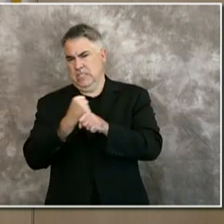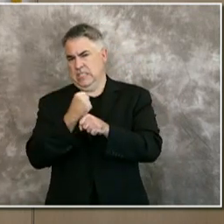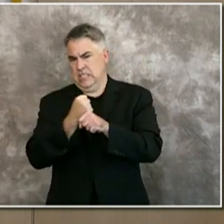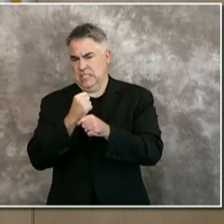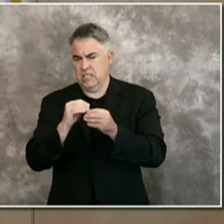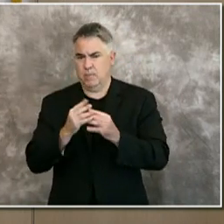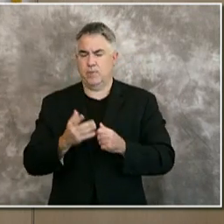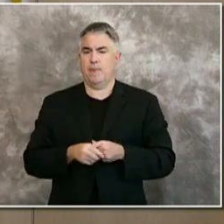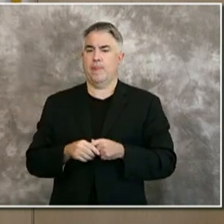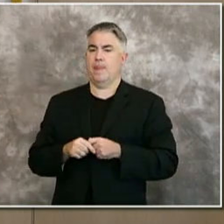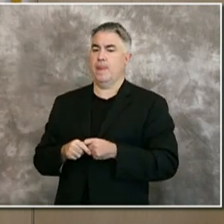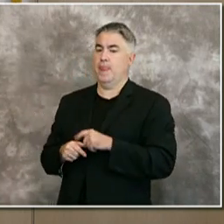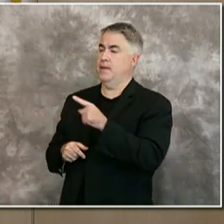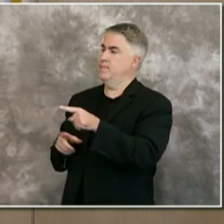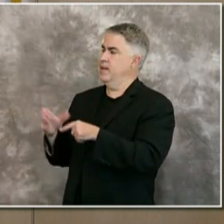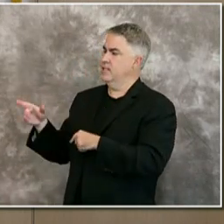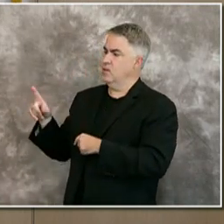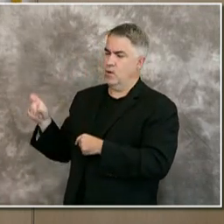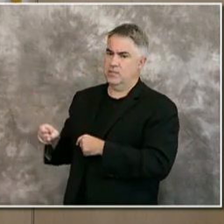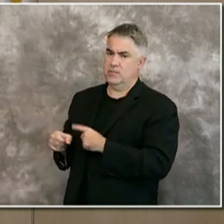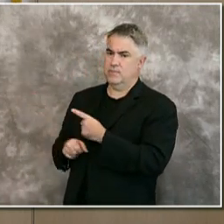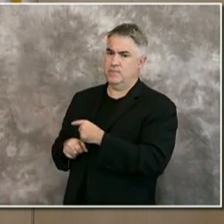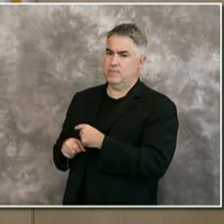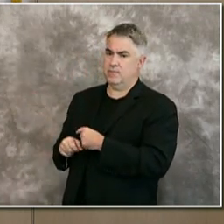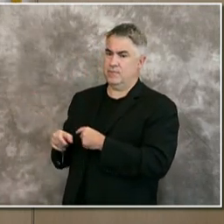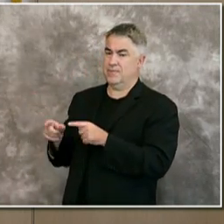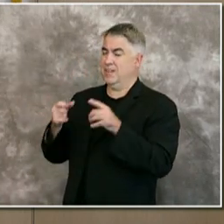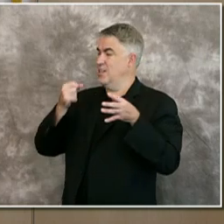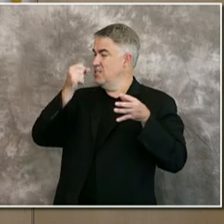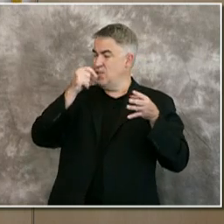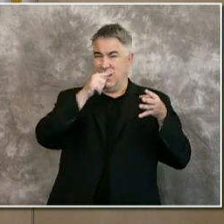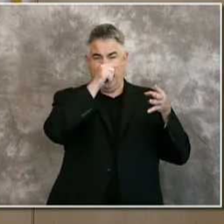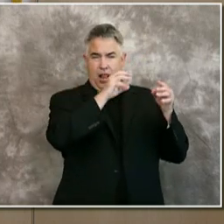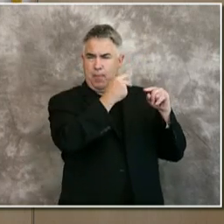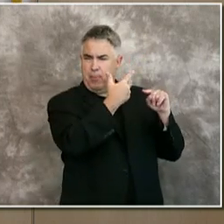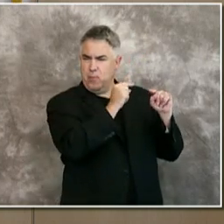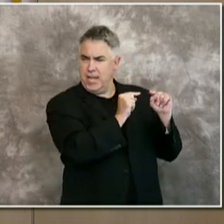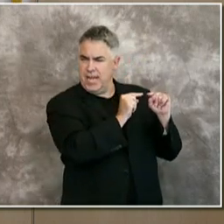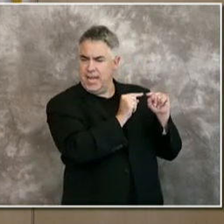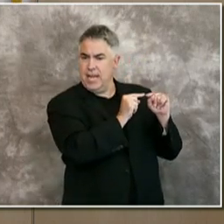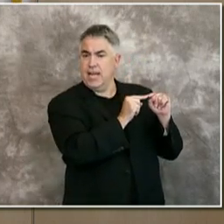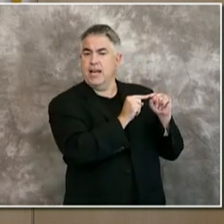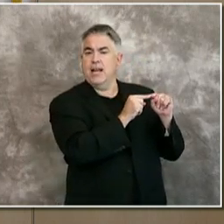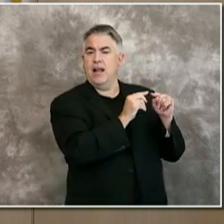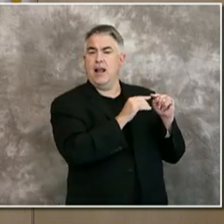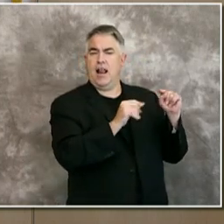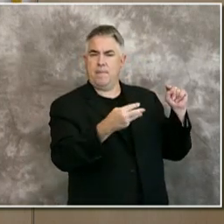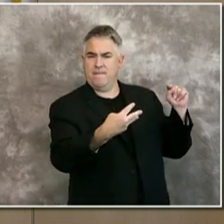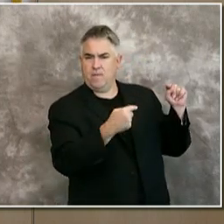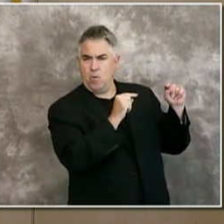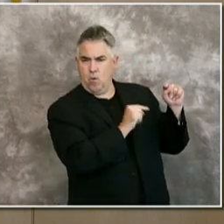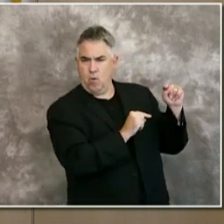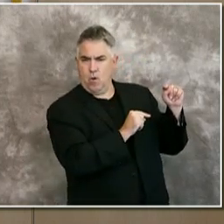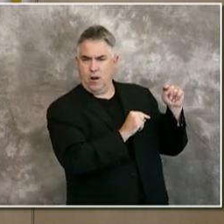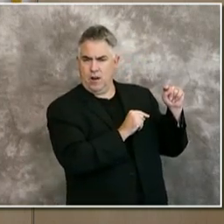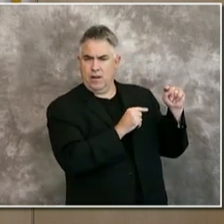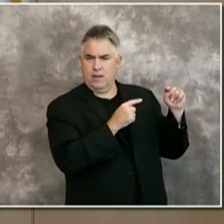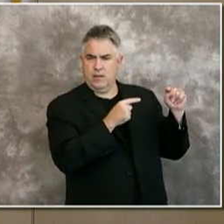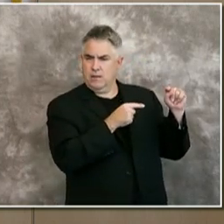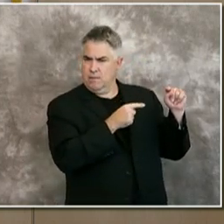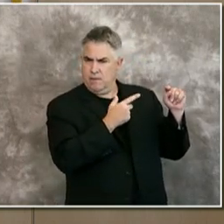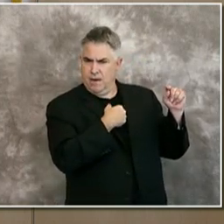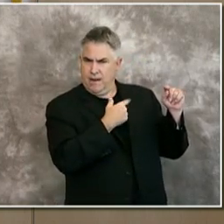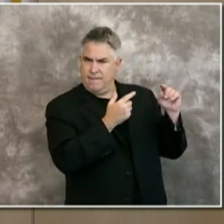from Taryn Minto is triggers number 3, the COVID syndromes, and 4, the influenza-like illness, don't have clear thresholds on